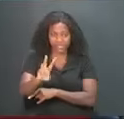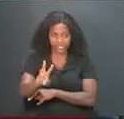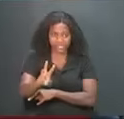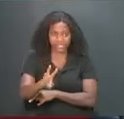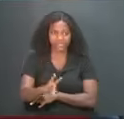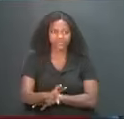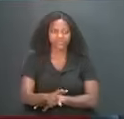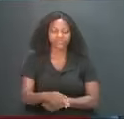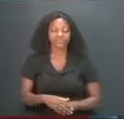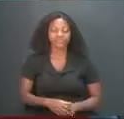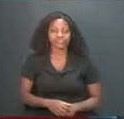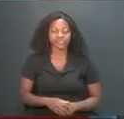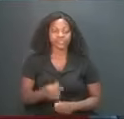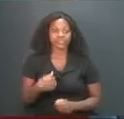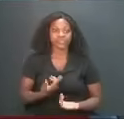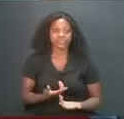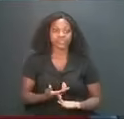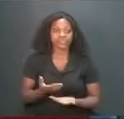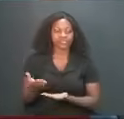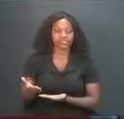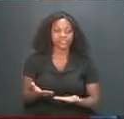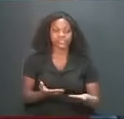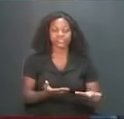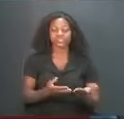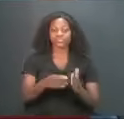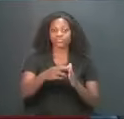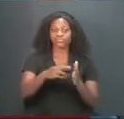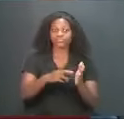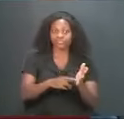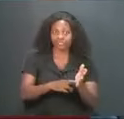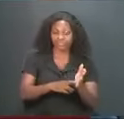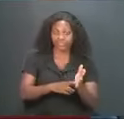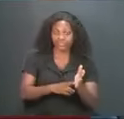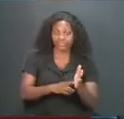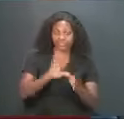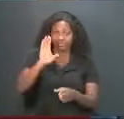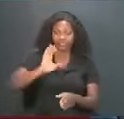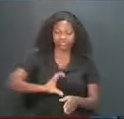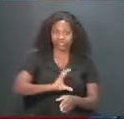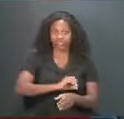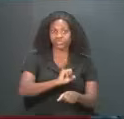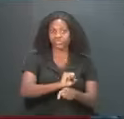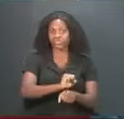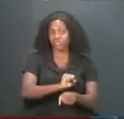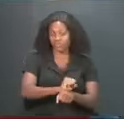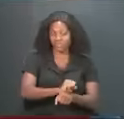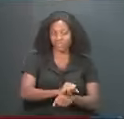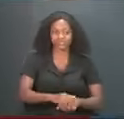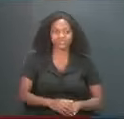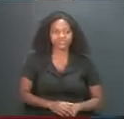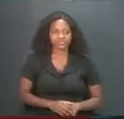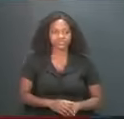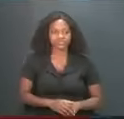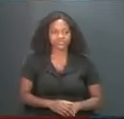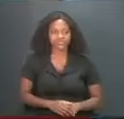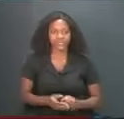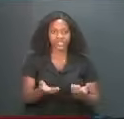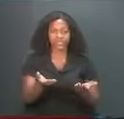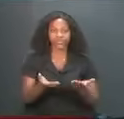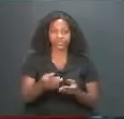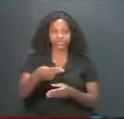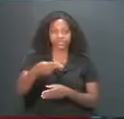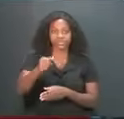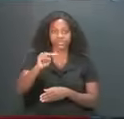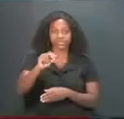so, Mr. Speaker, I wish to present the report of your committee. I want, Mr. Speaker, Hansa to capture